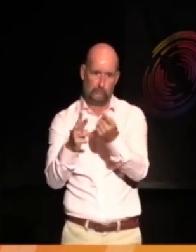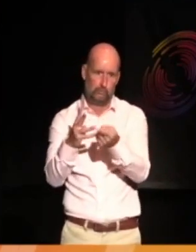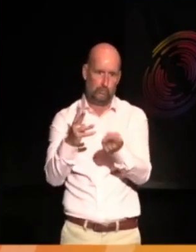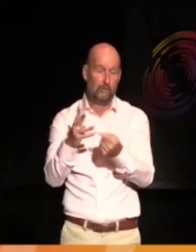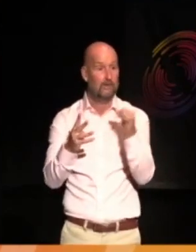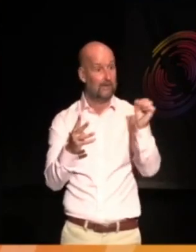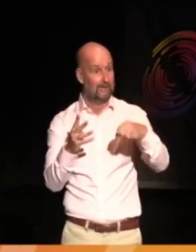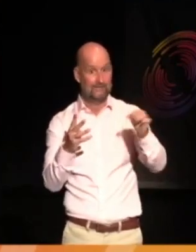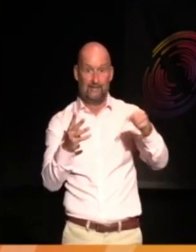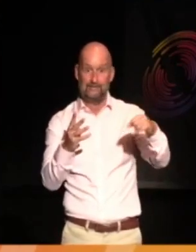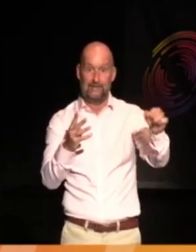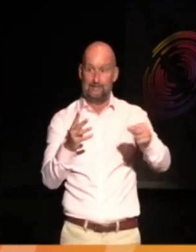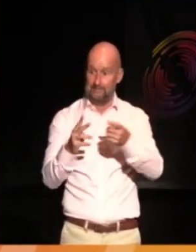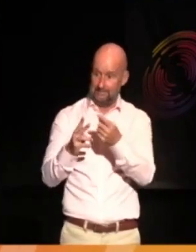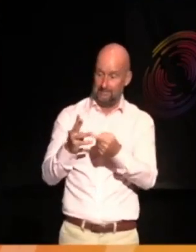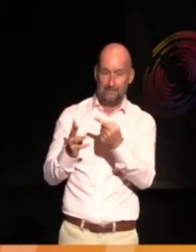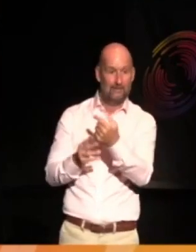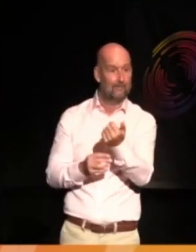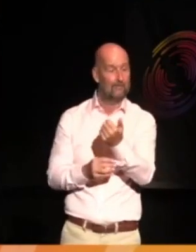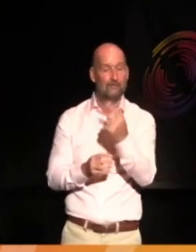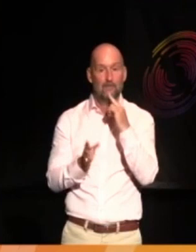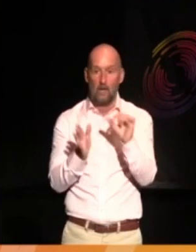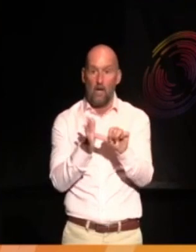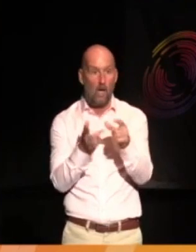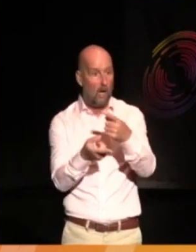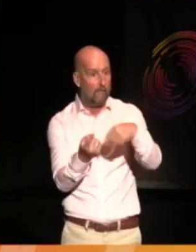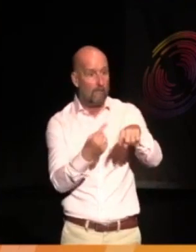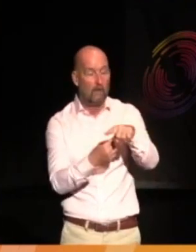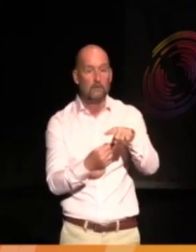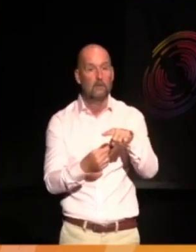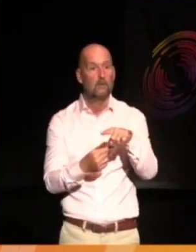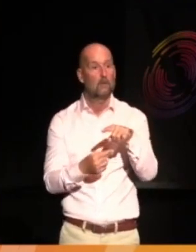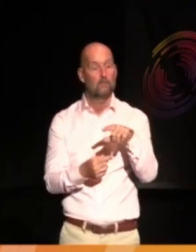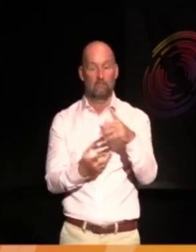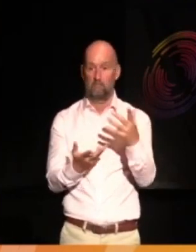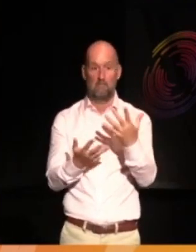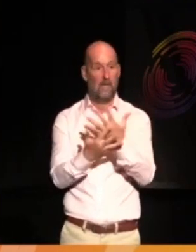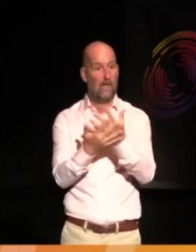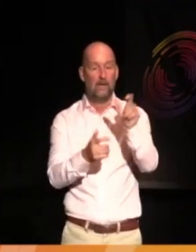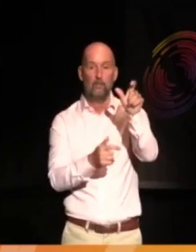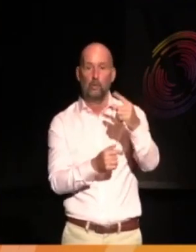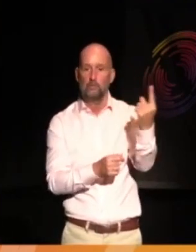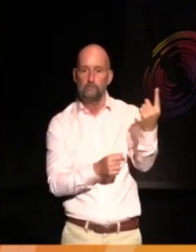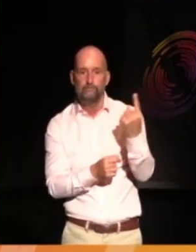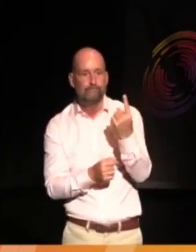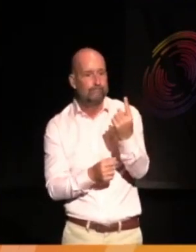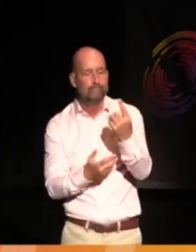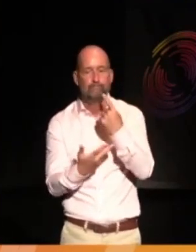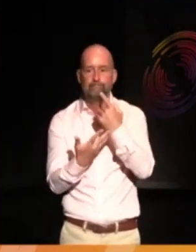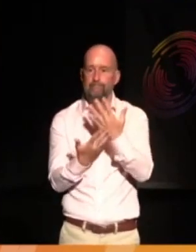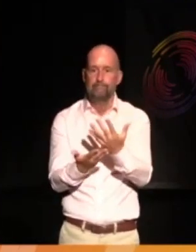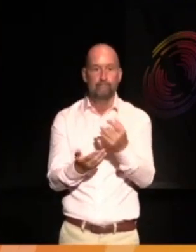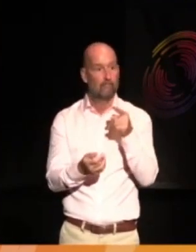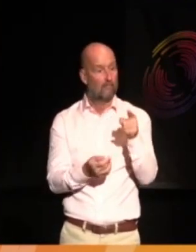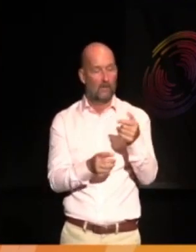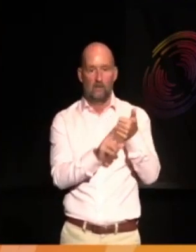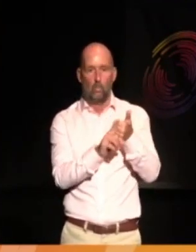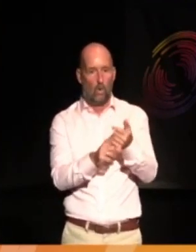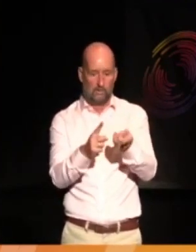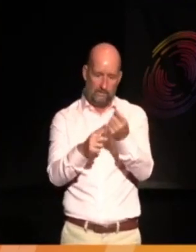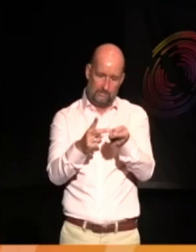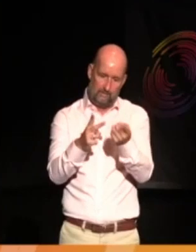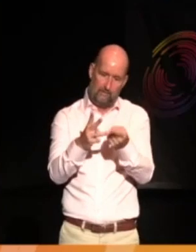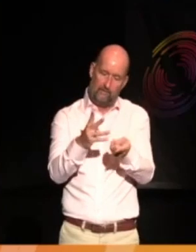do. And these things are hard. And when the person comes along, when someone comes along who advocates for those